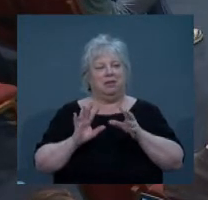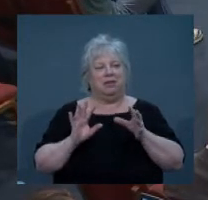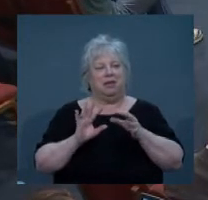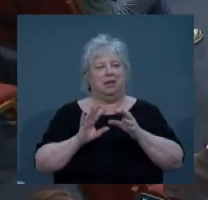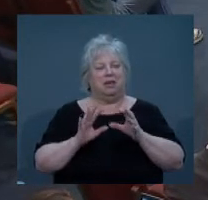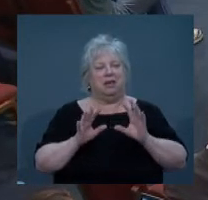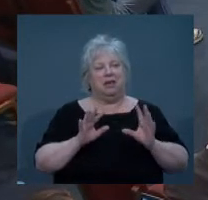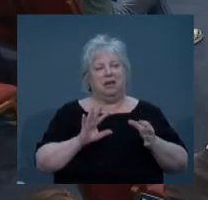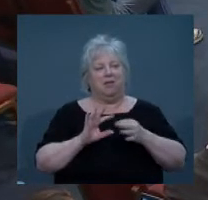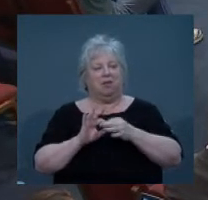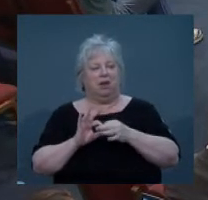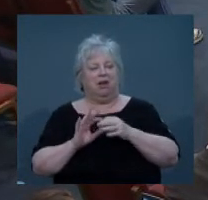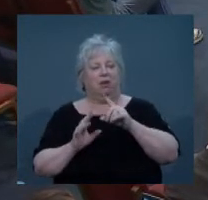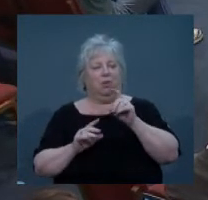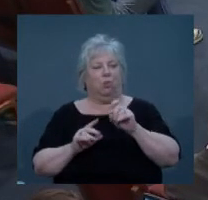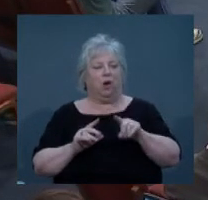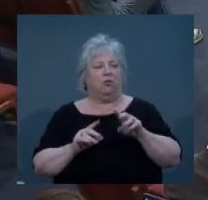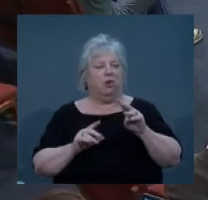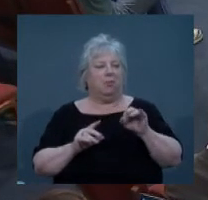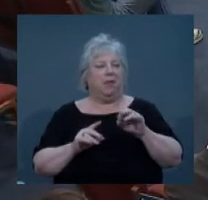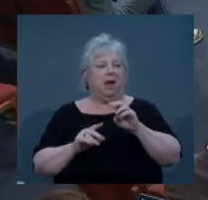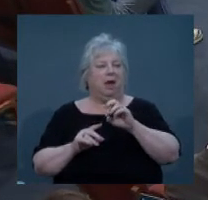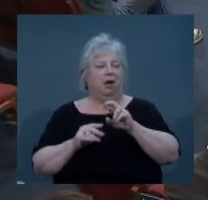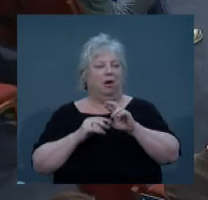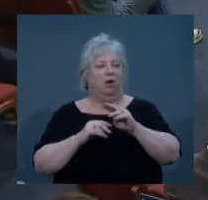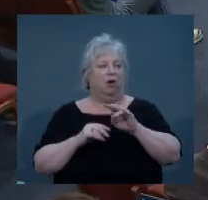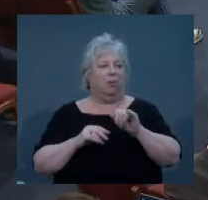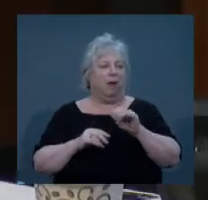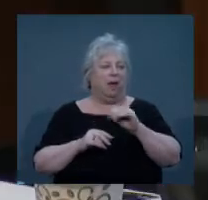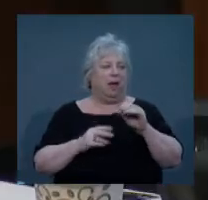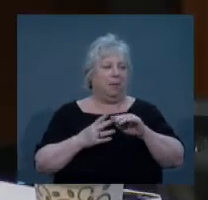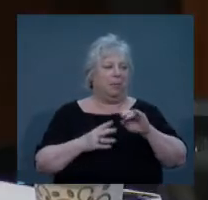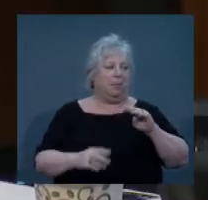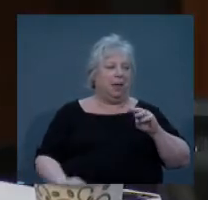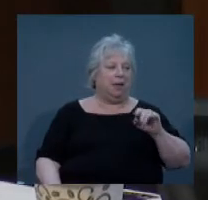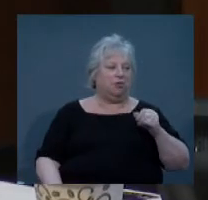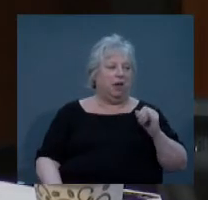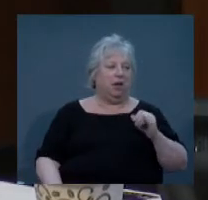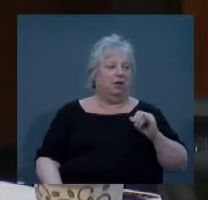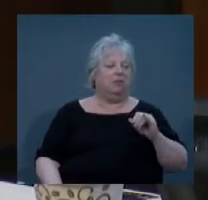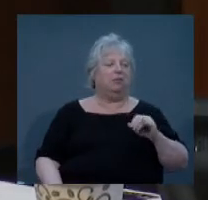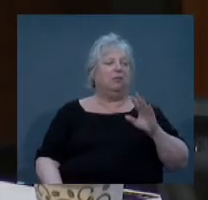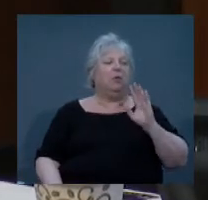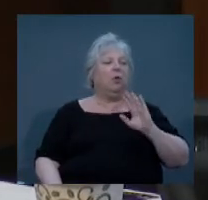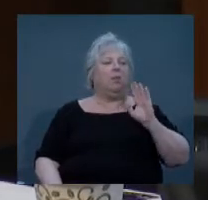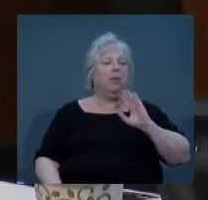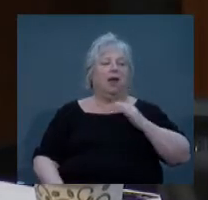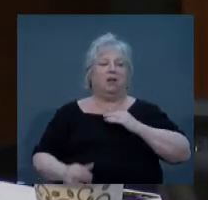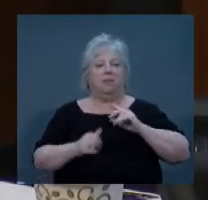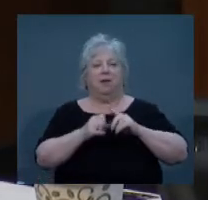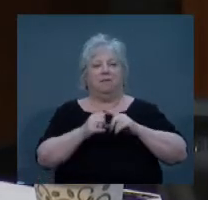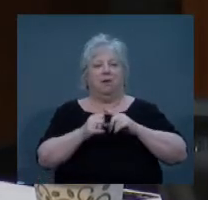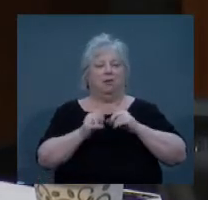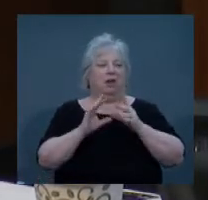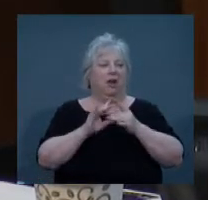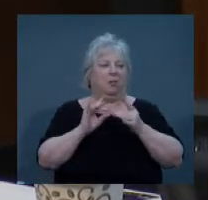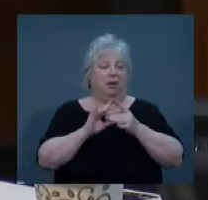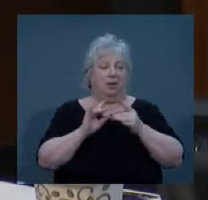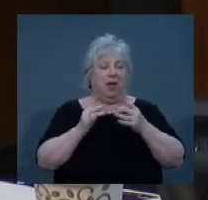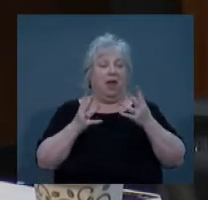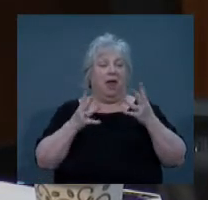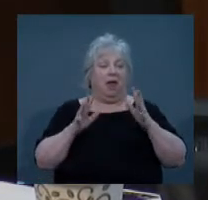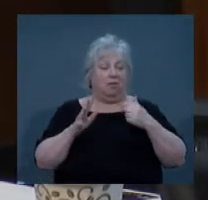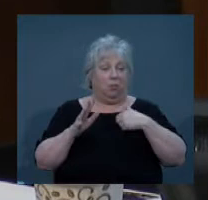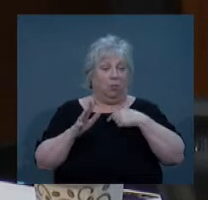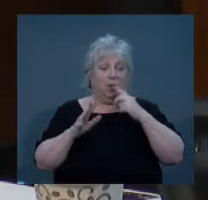by Irma and BJ. Going back to my initial comments about have we looked at best